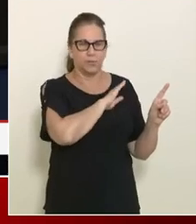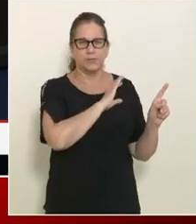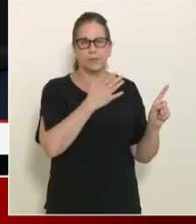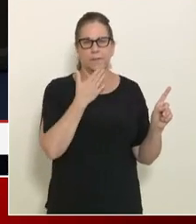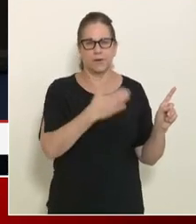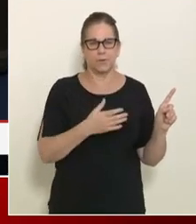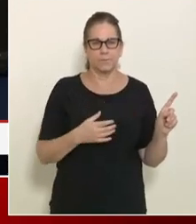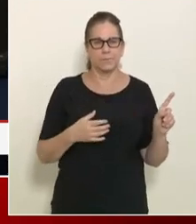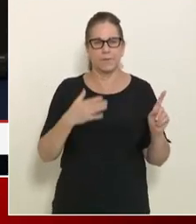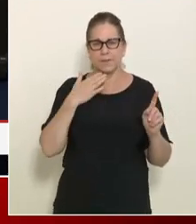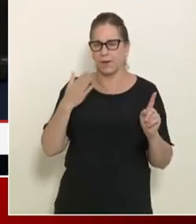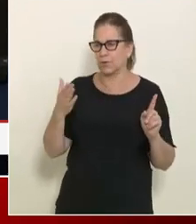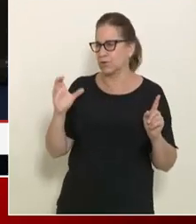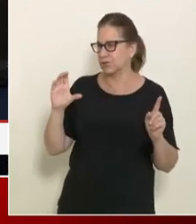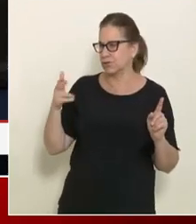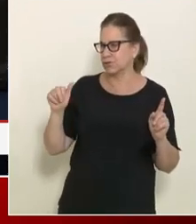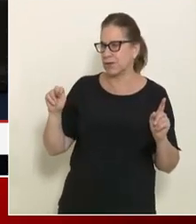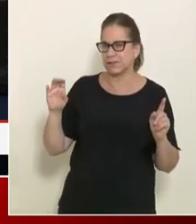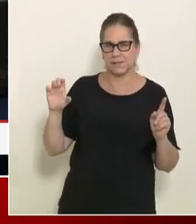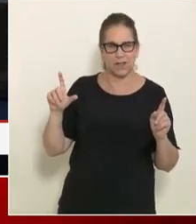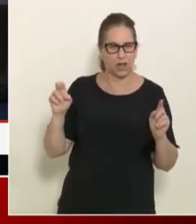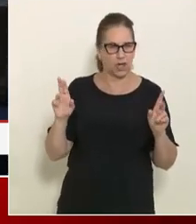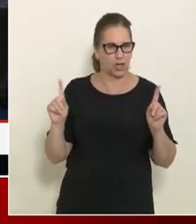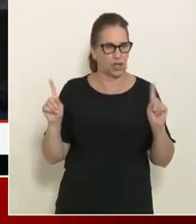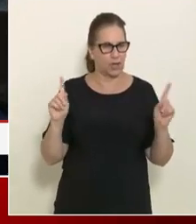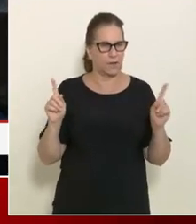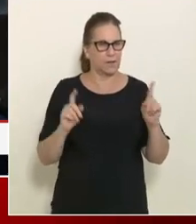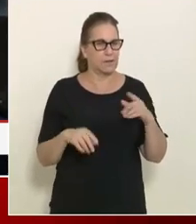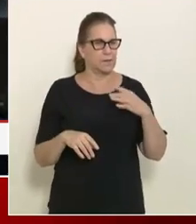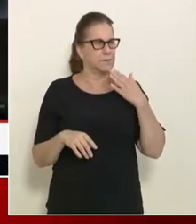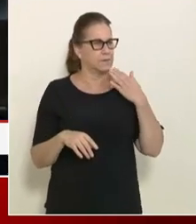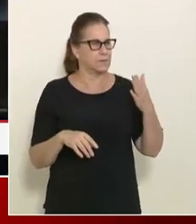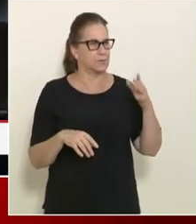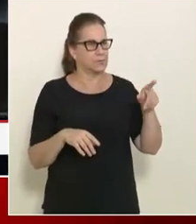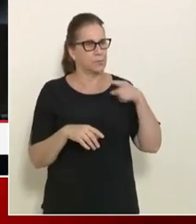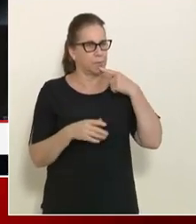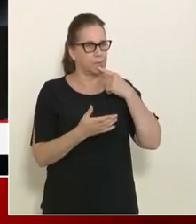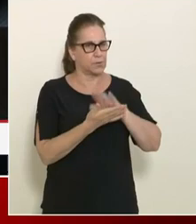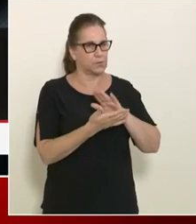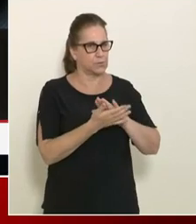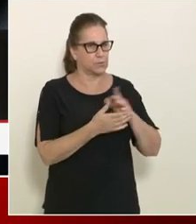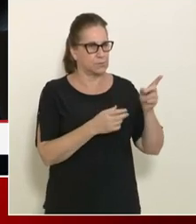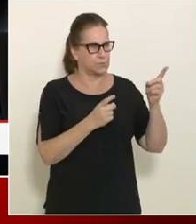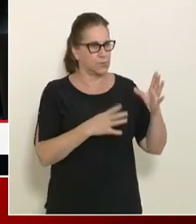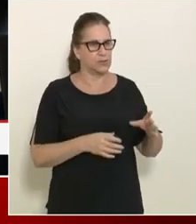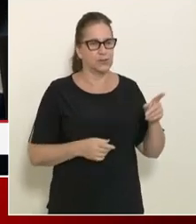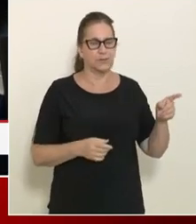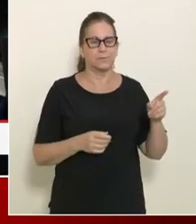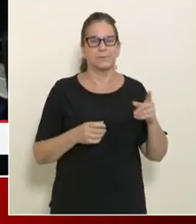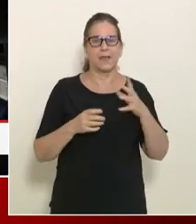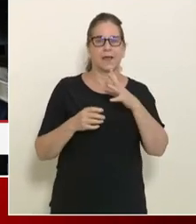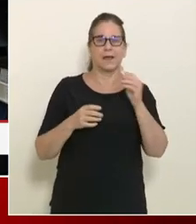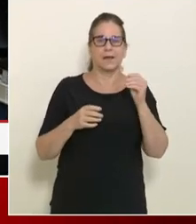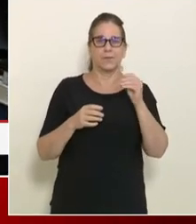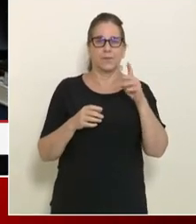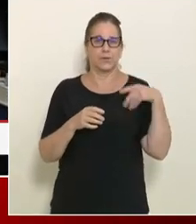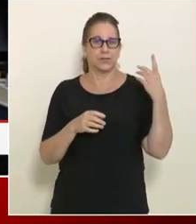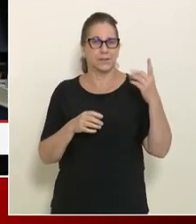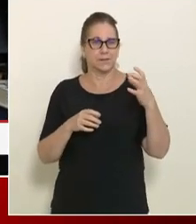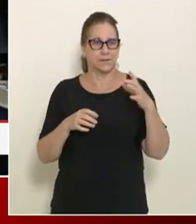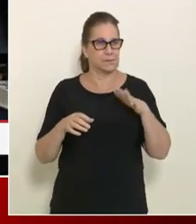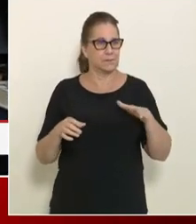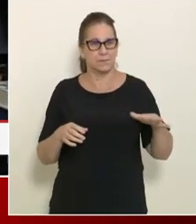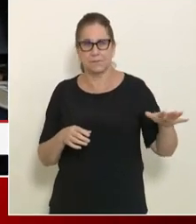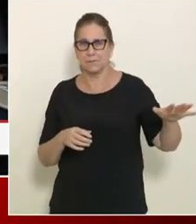your teachers and school leaders. We feel grateful to all of the educators across the city for their phenomenal work to stand up high-quality virtual